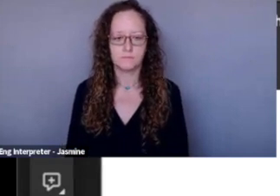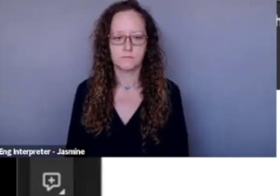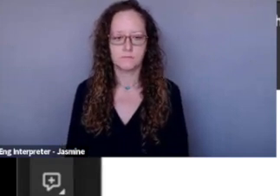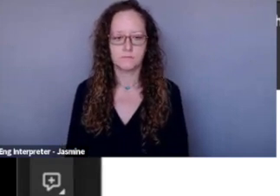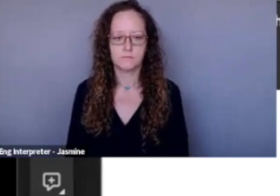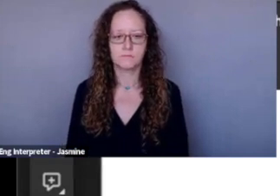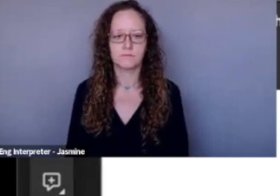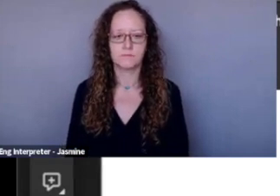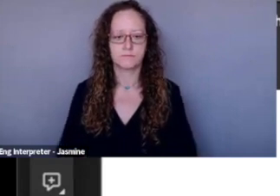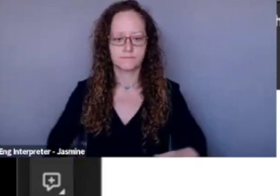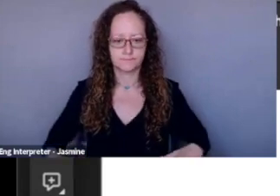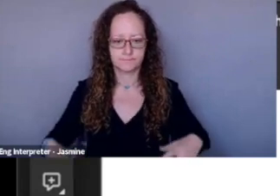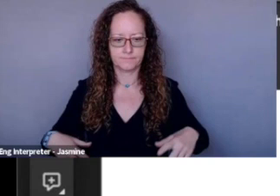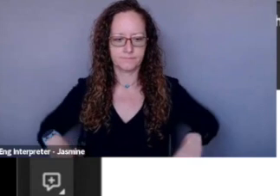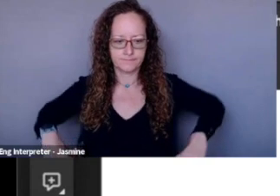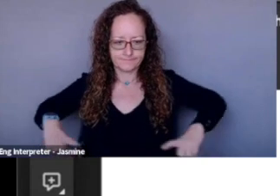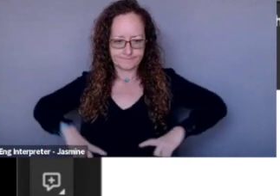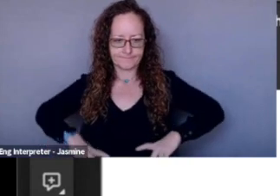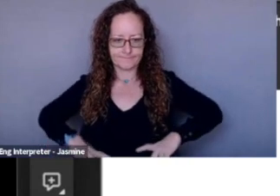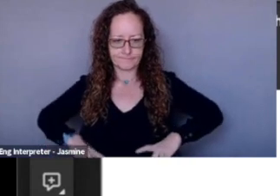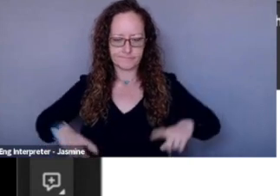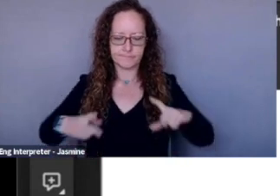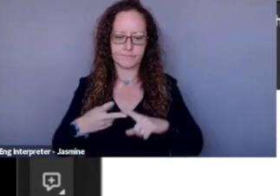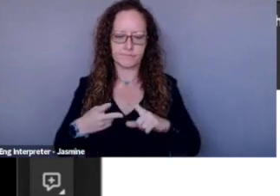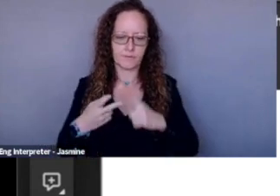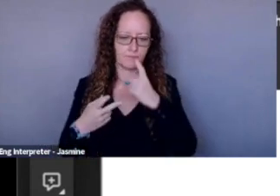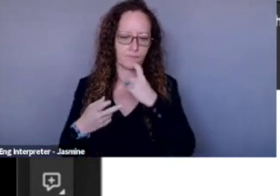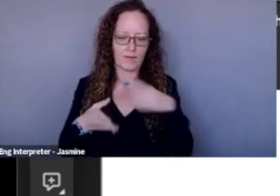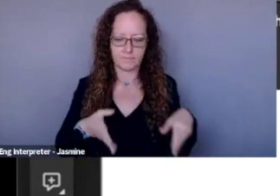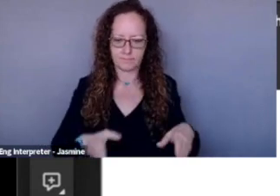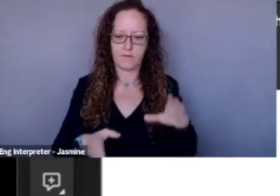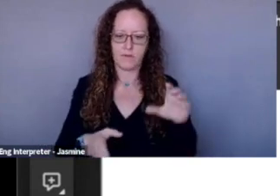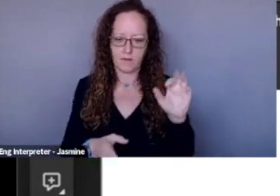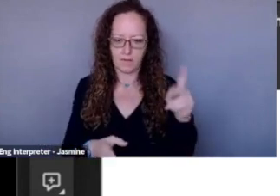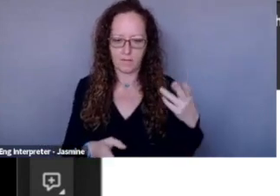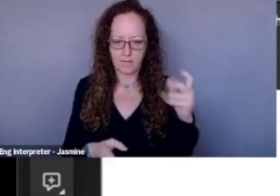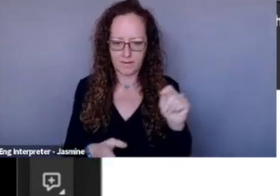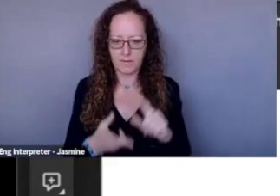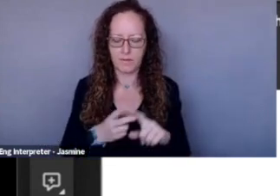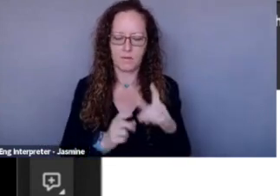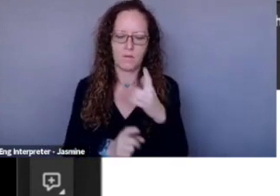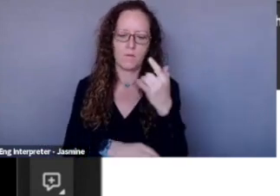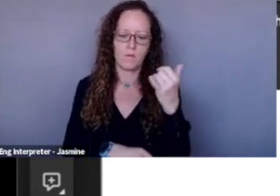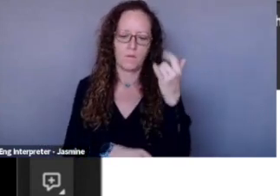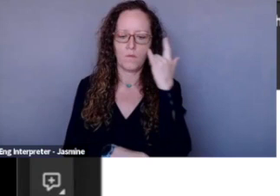Amended waistband, red carpet, gold star. The uniform.